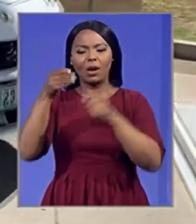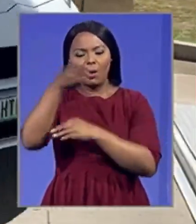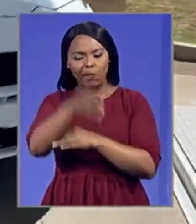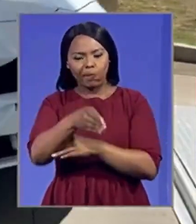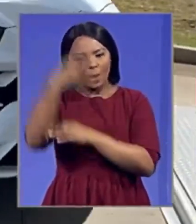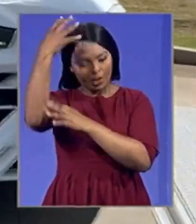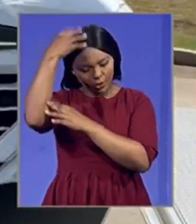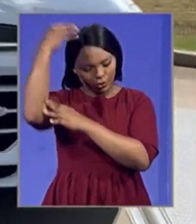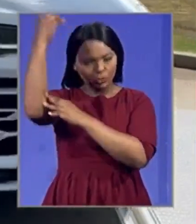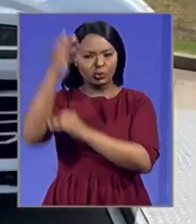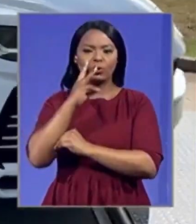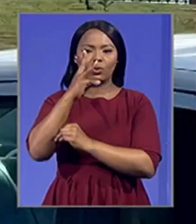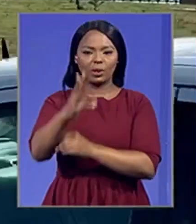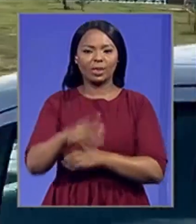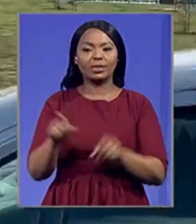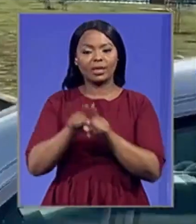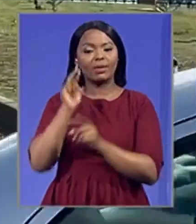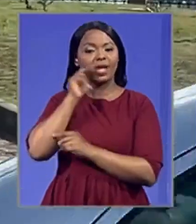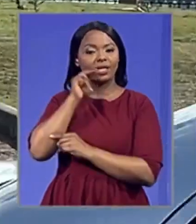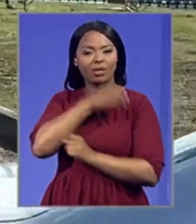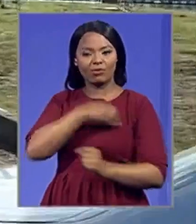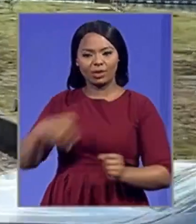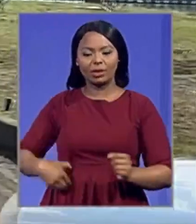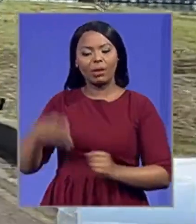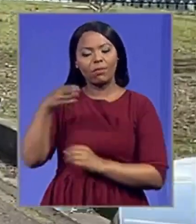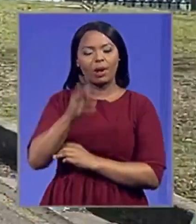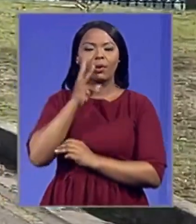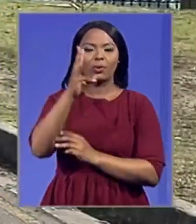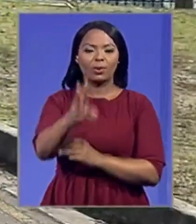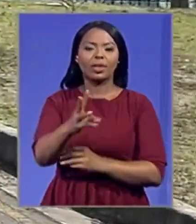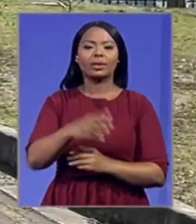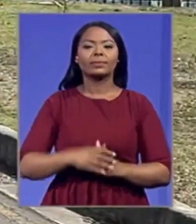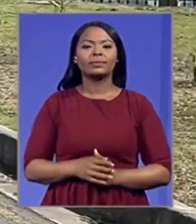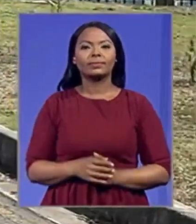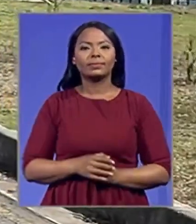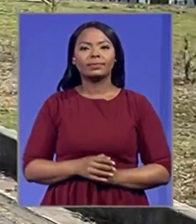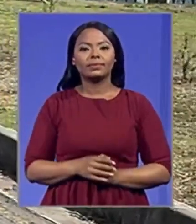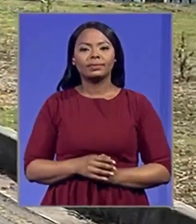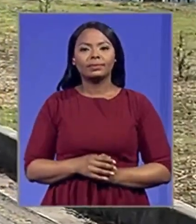Afrika Borwa le Nigeria. Sophie Mokoena, SABC News.